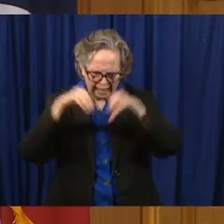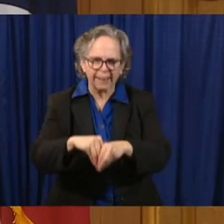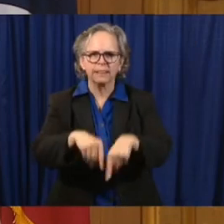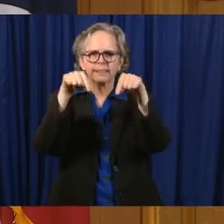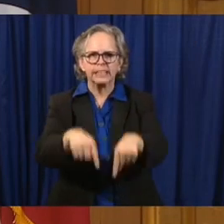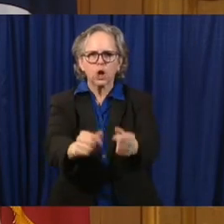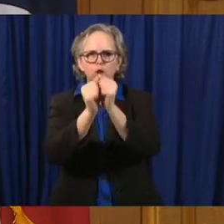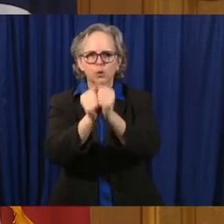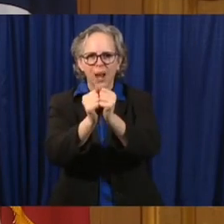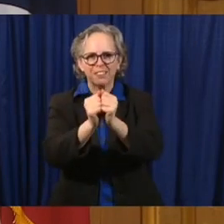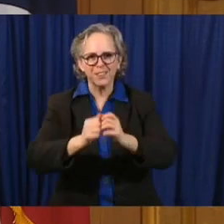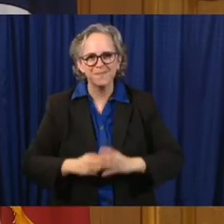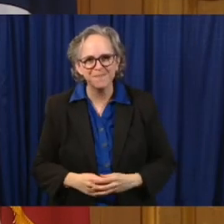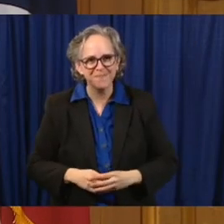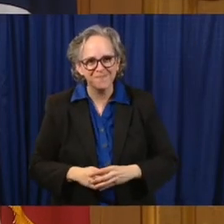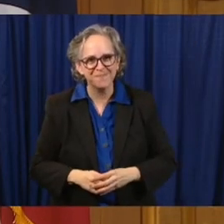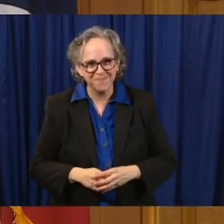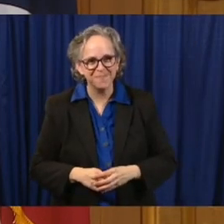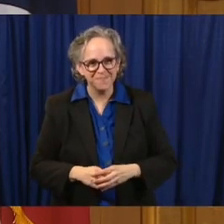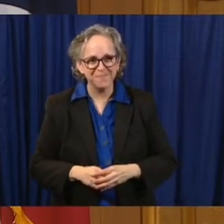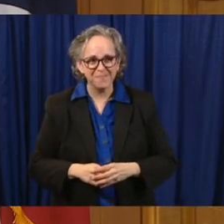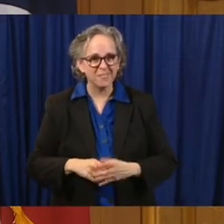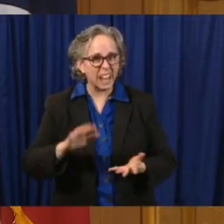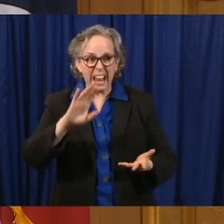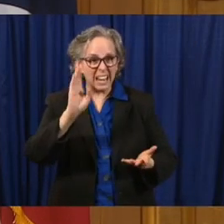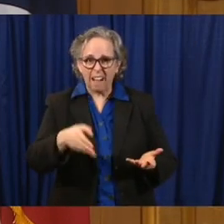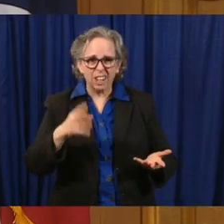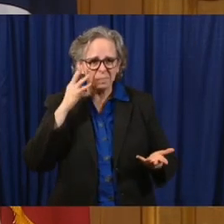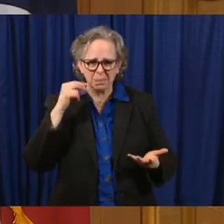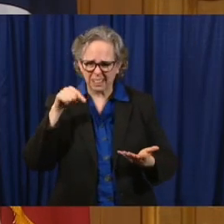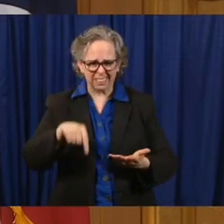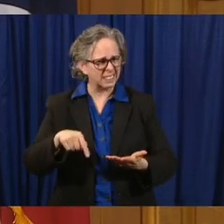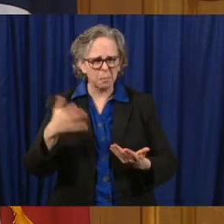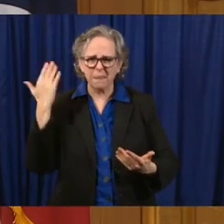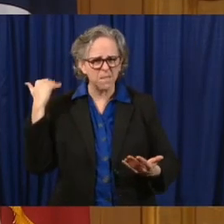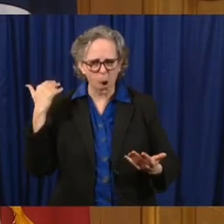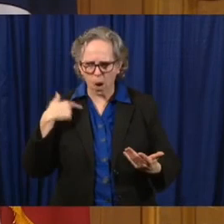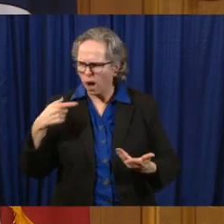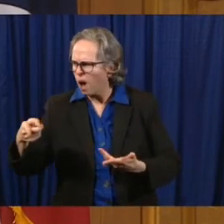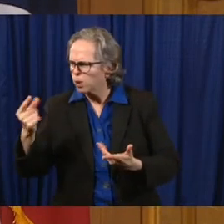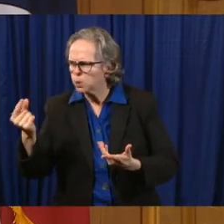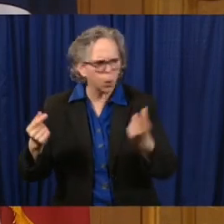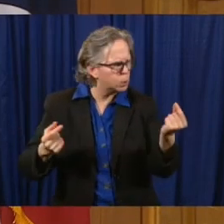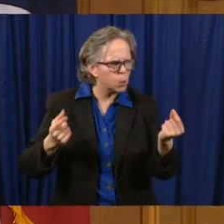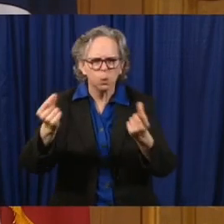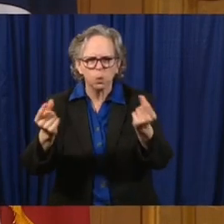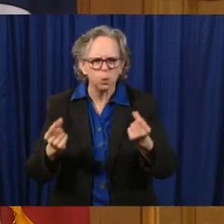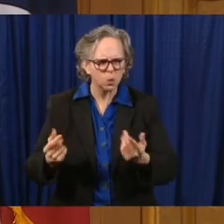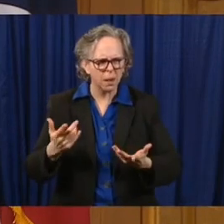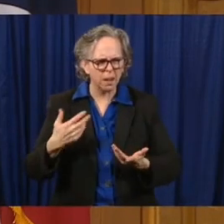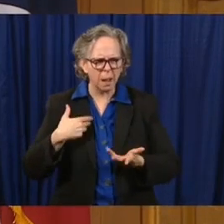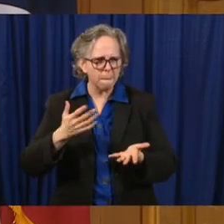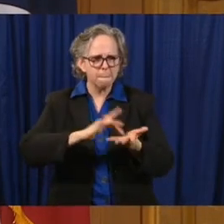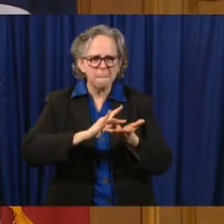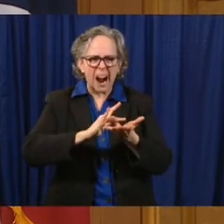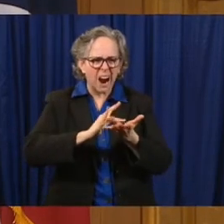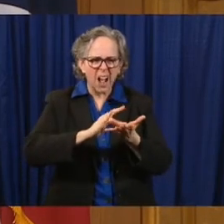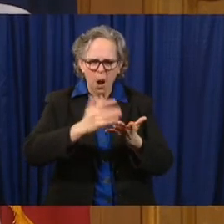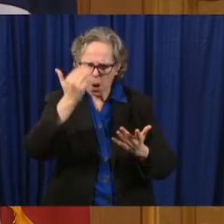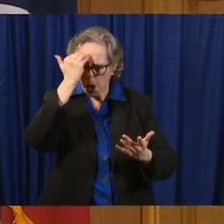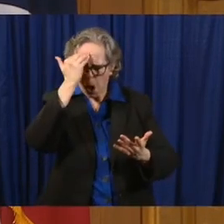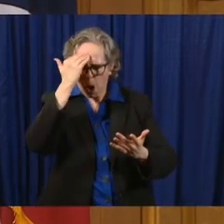and I think they're very valuable. Tonight I'll be on the phone with a number of governors. I was on the phone with